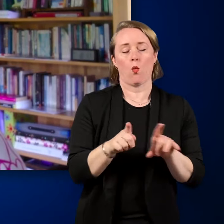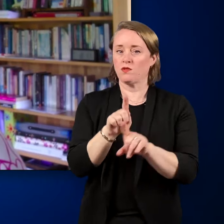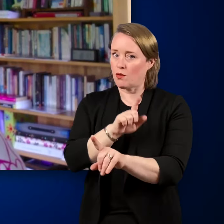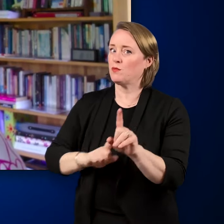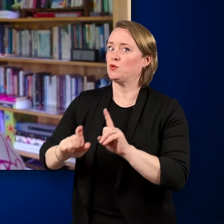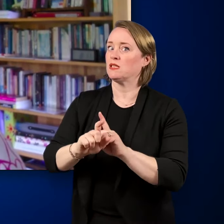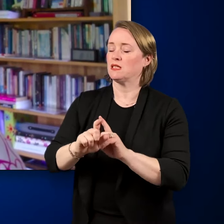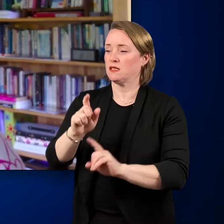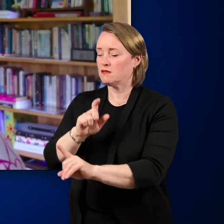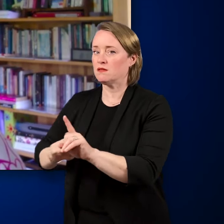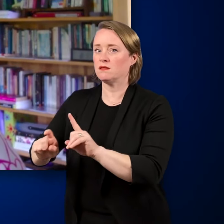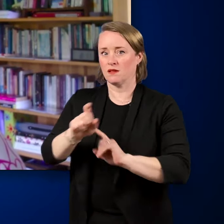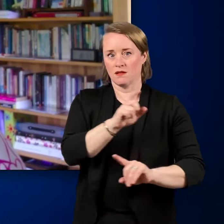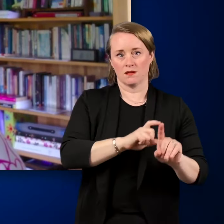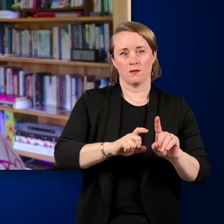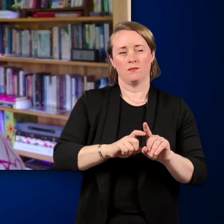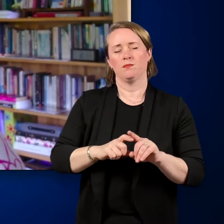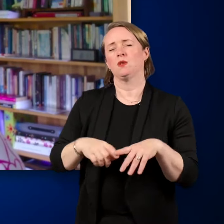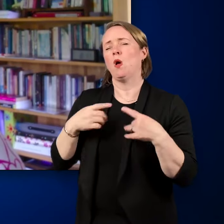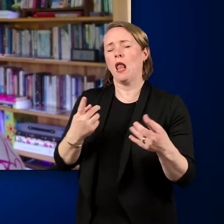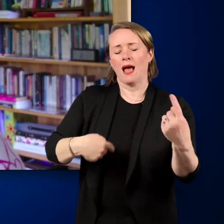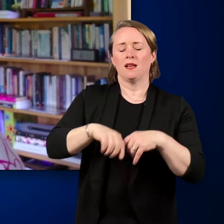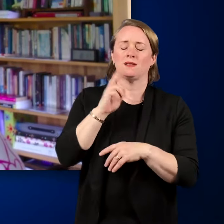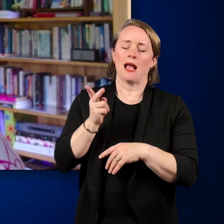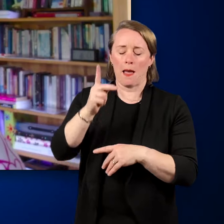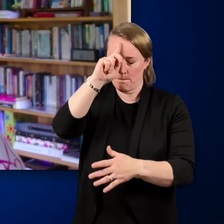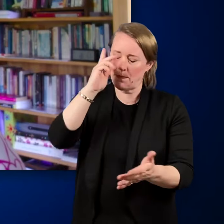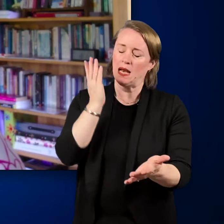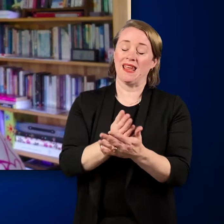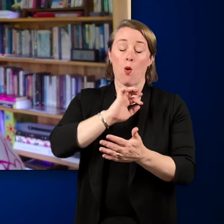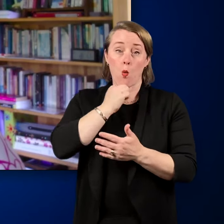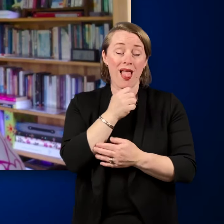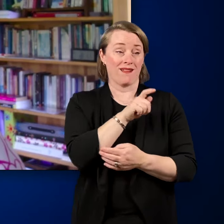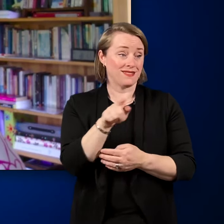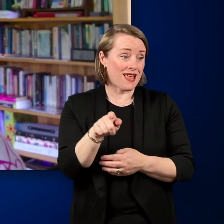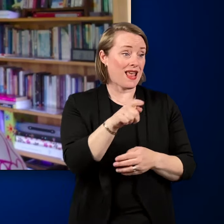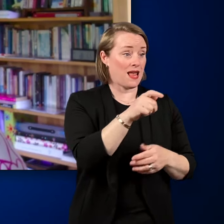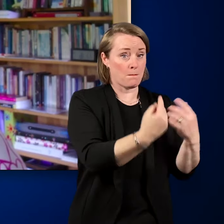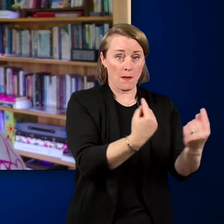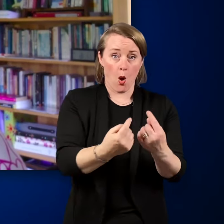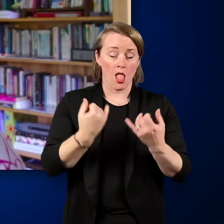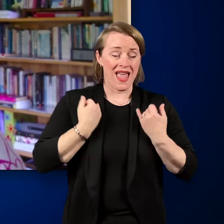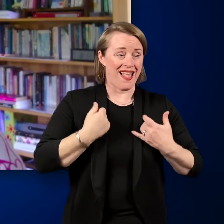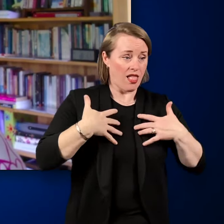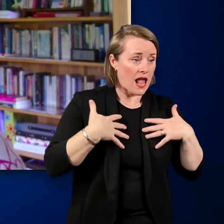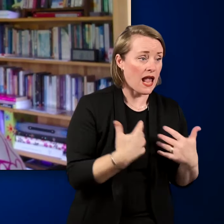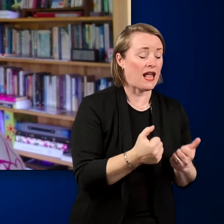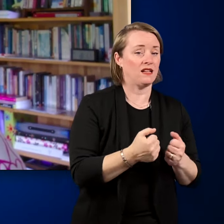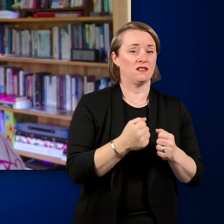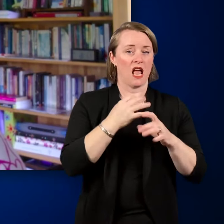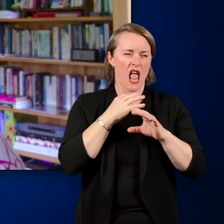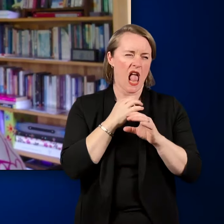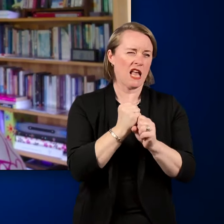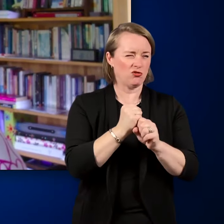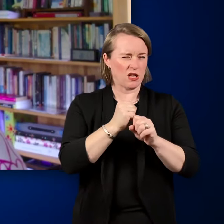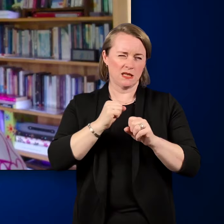more believe we will see the sick healed, both mentally and physically. Hatred and abuse will